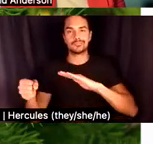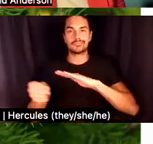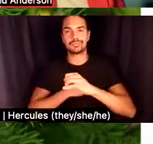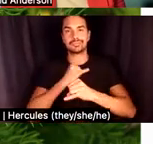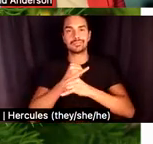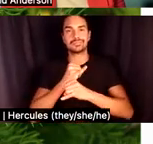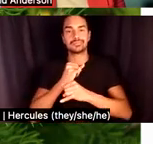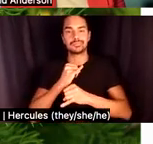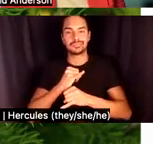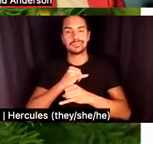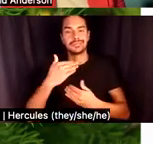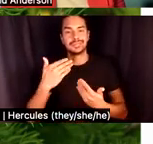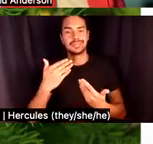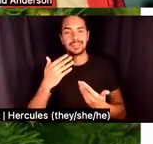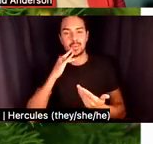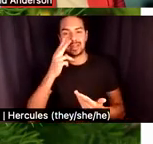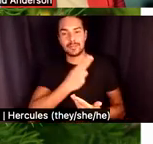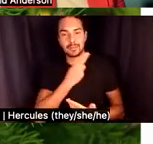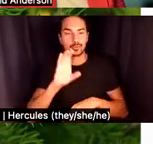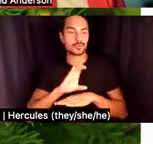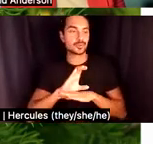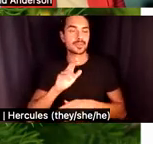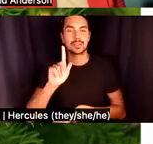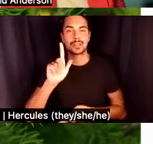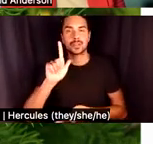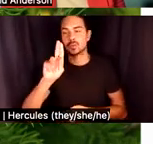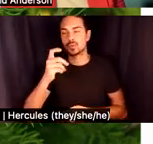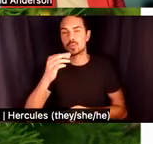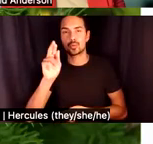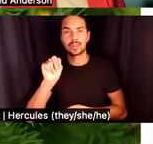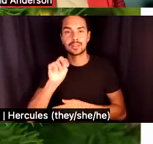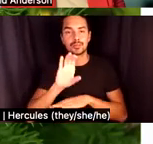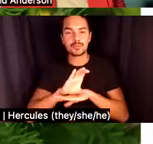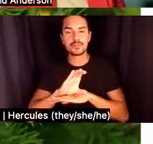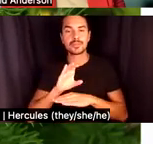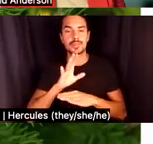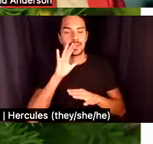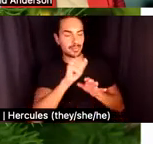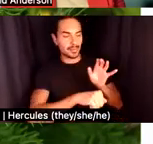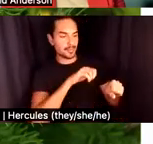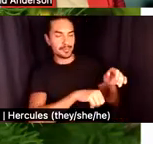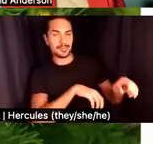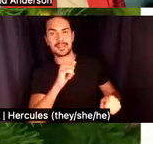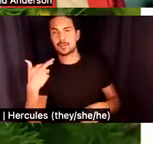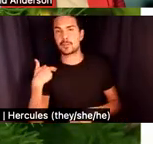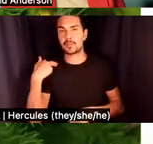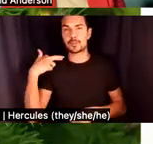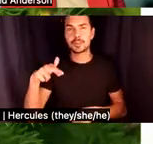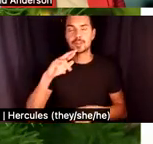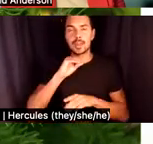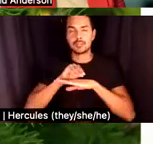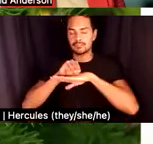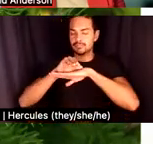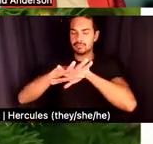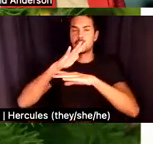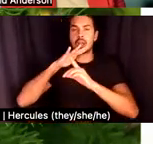also plays into our own feelings of self, our own views on sexuality, and how things kind of really